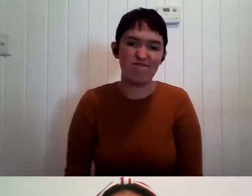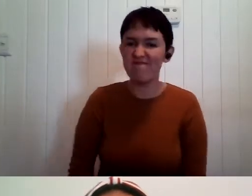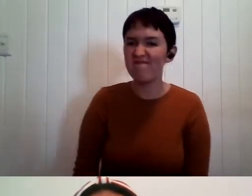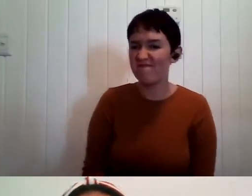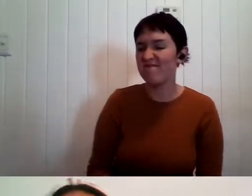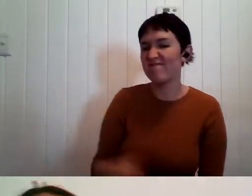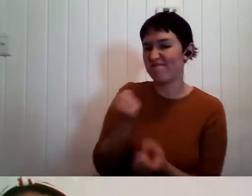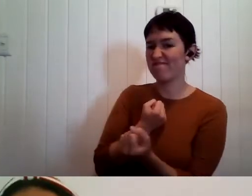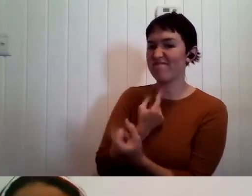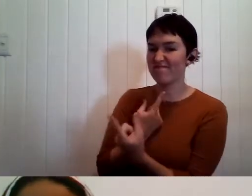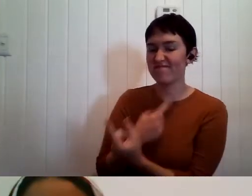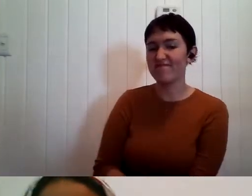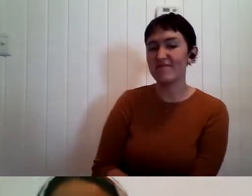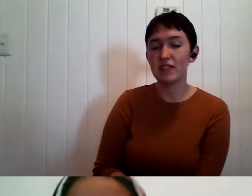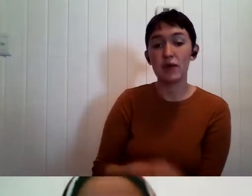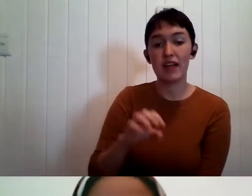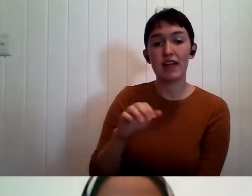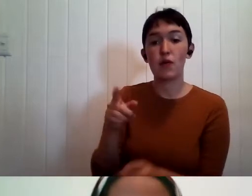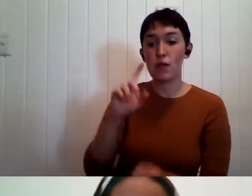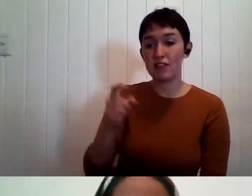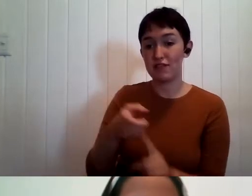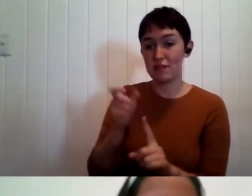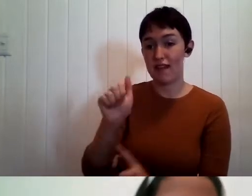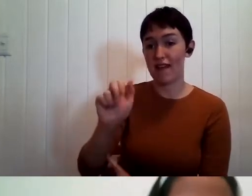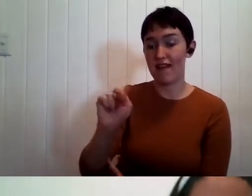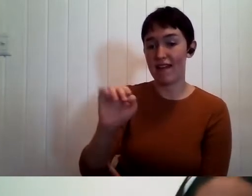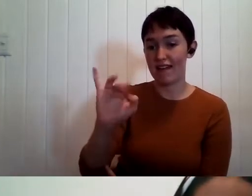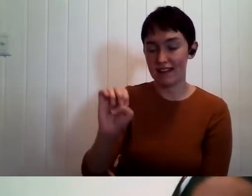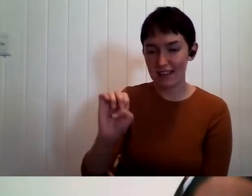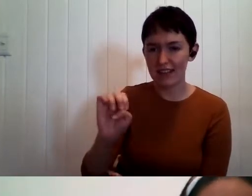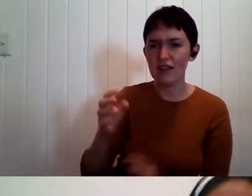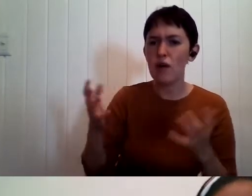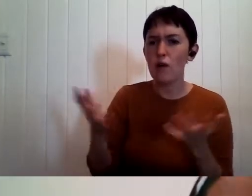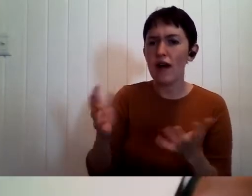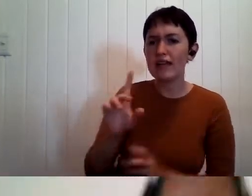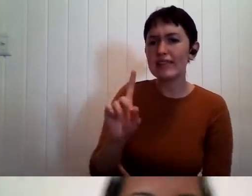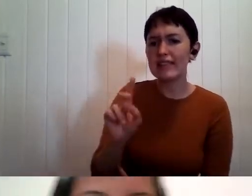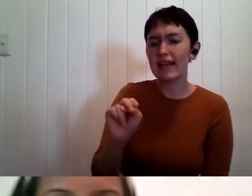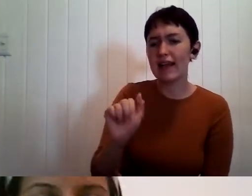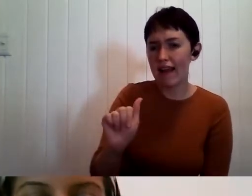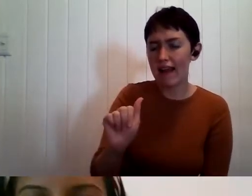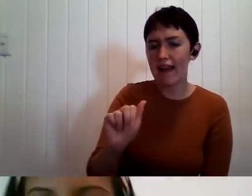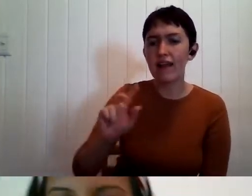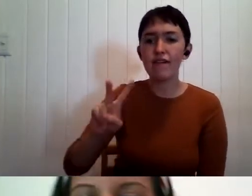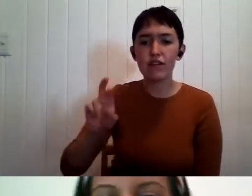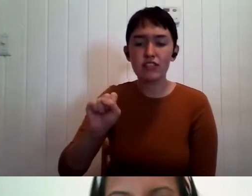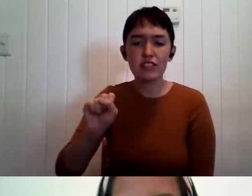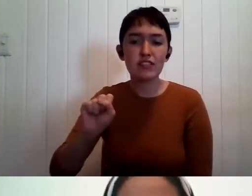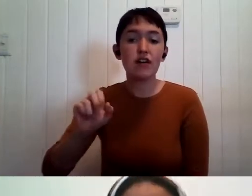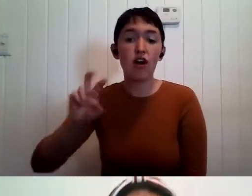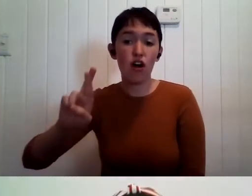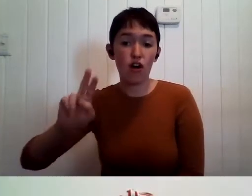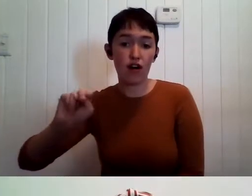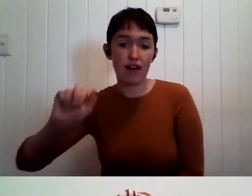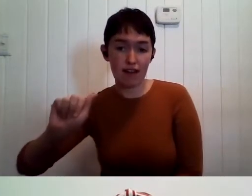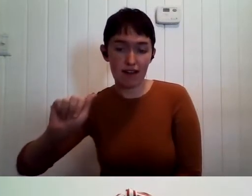right, we have a question from Annie. What is DNA versus RNA? And then on top of that, we've heard a lot this year and last